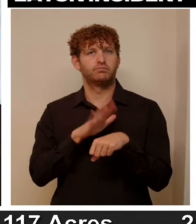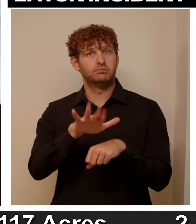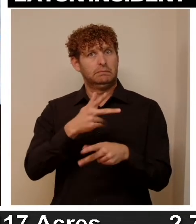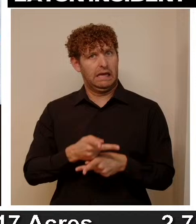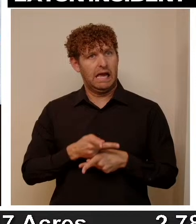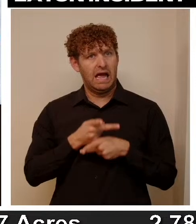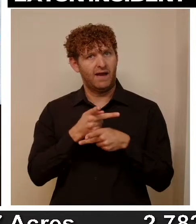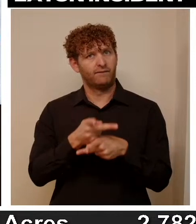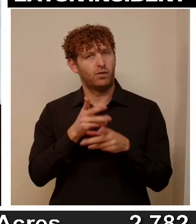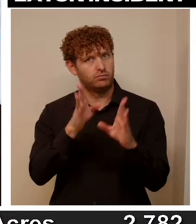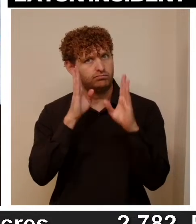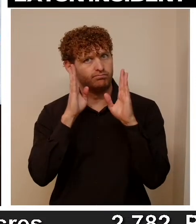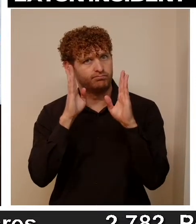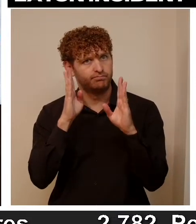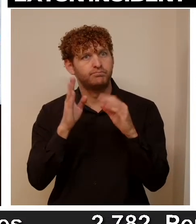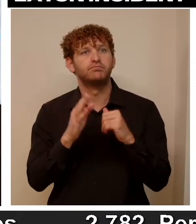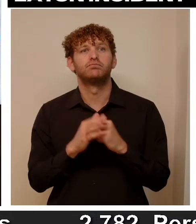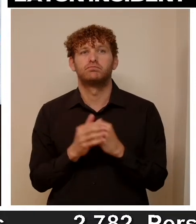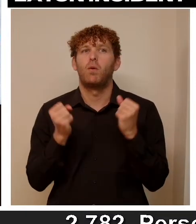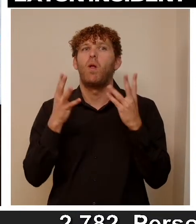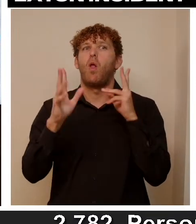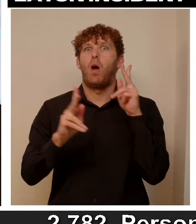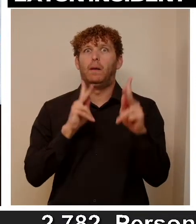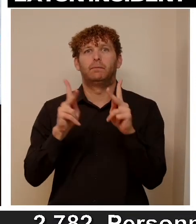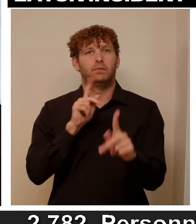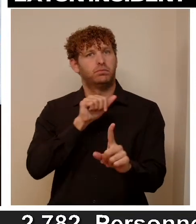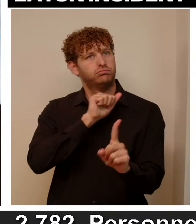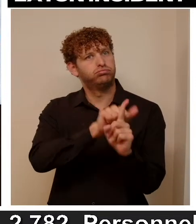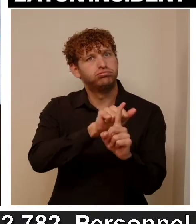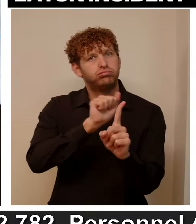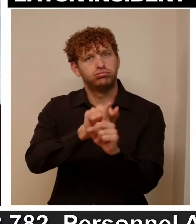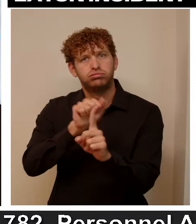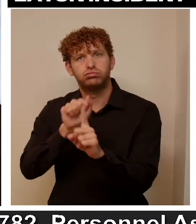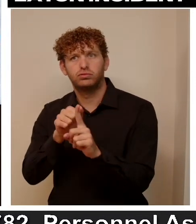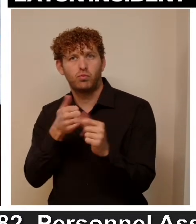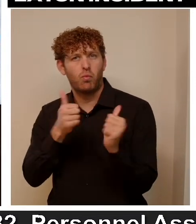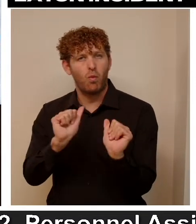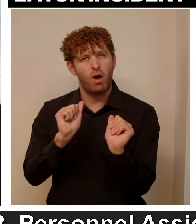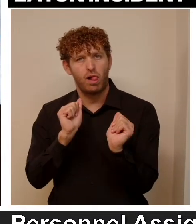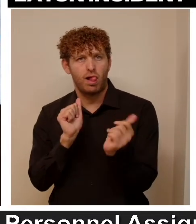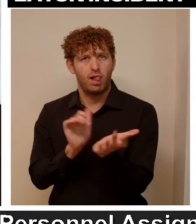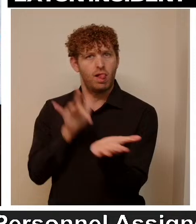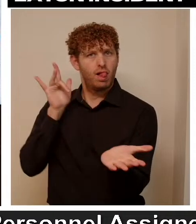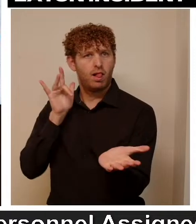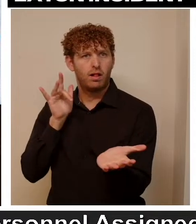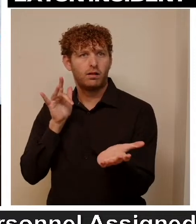these times. There are a lot of people out there that are trying to take advantage of the situation.